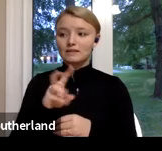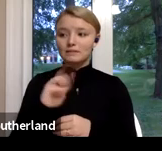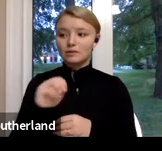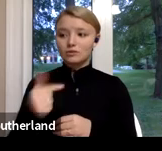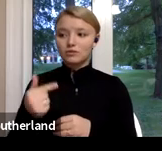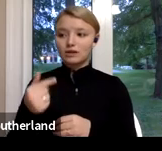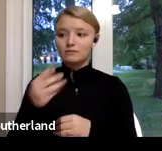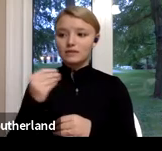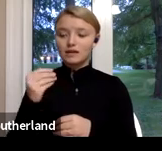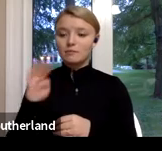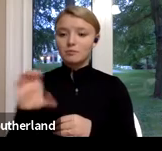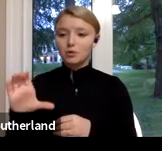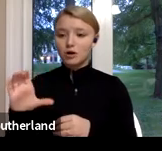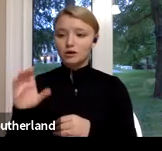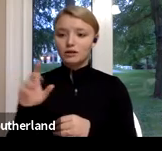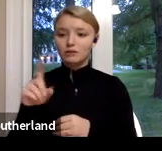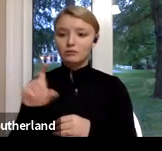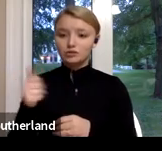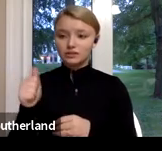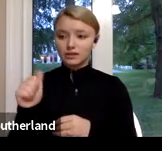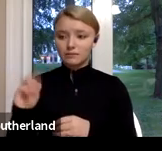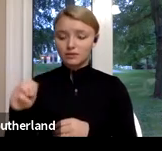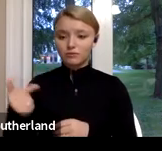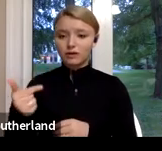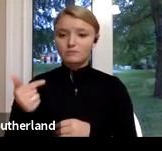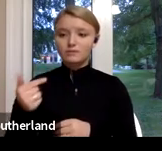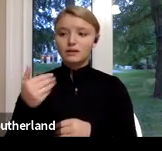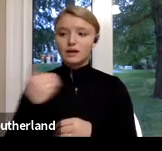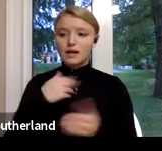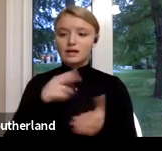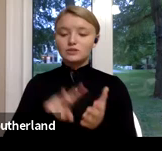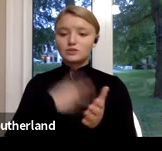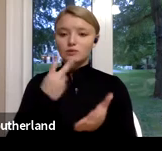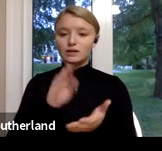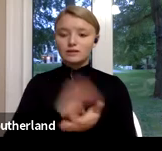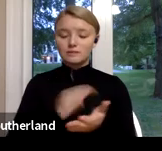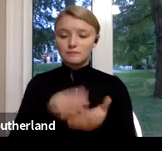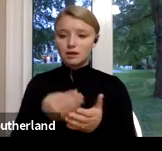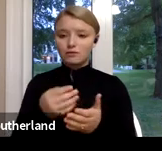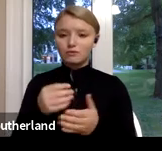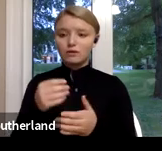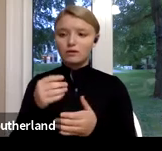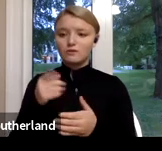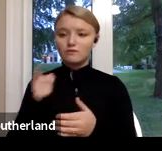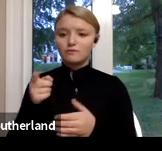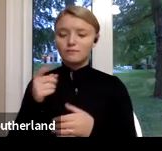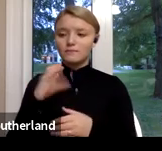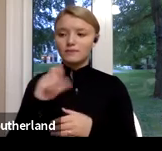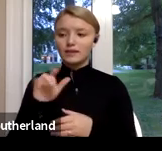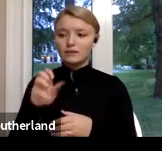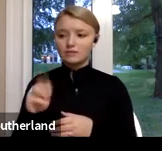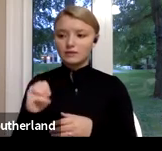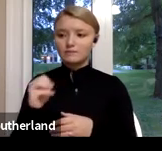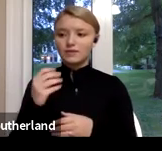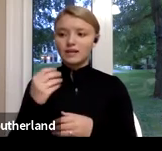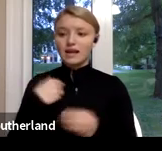amount of calcium as those veggies, and it has more beta carotene than even carrots. And it's